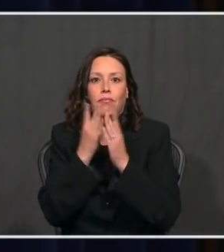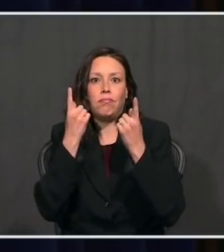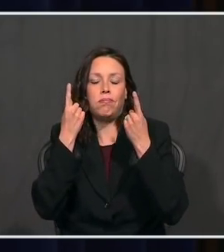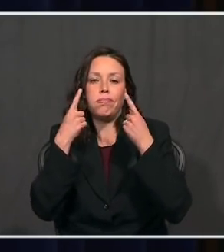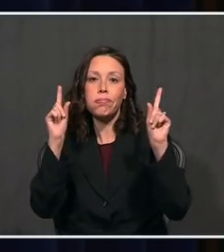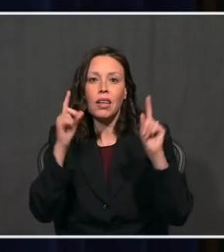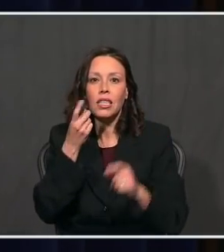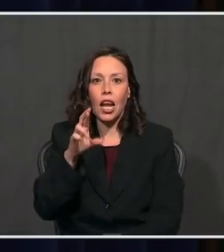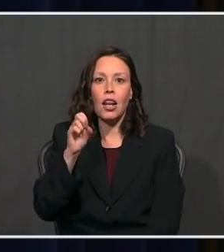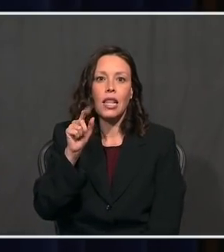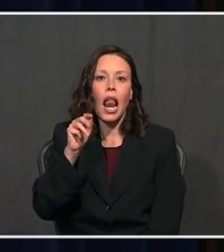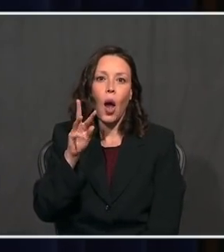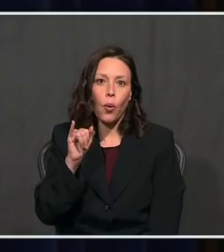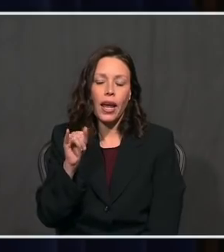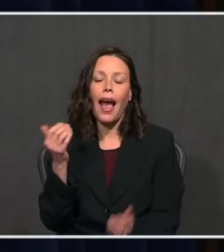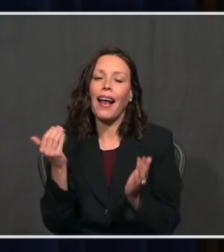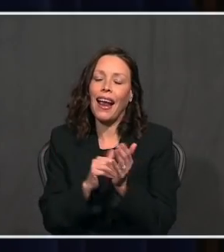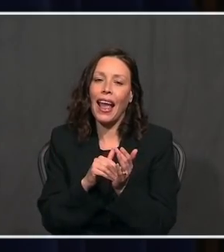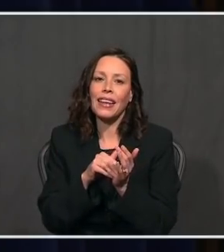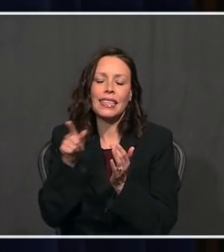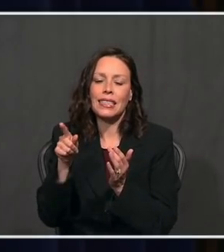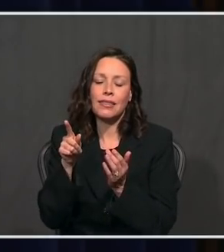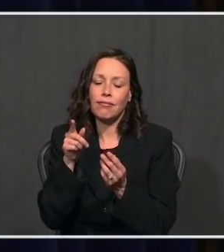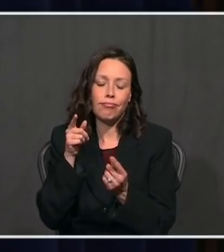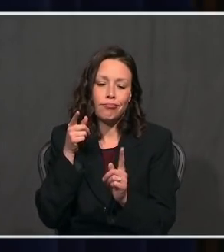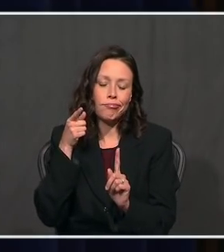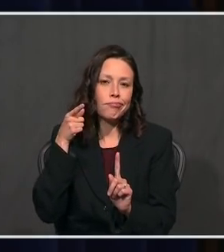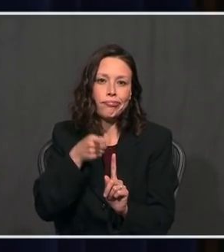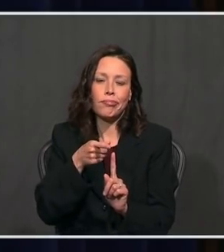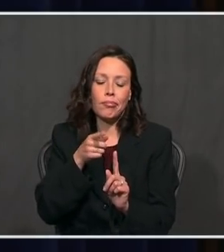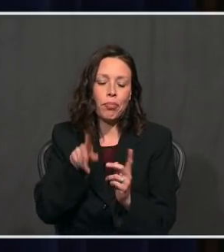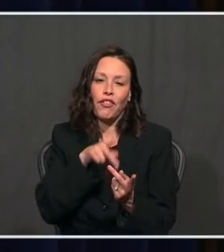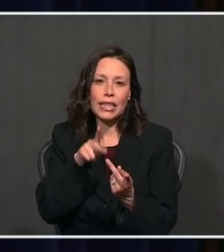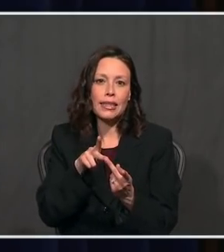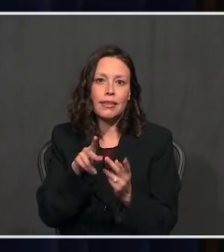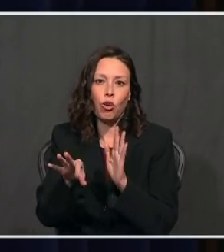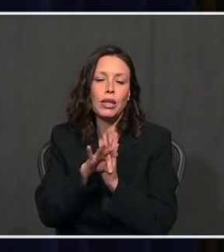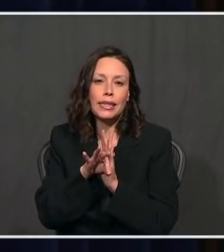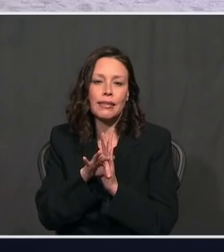Dr. Slawi was once again spot on.